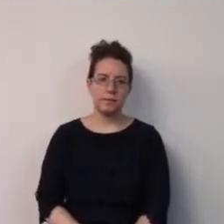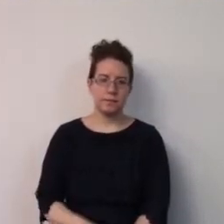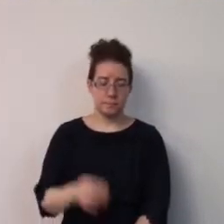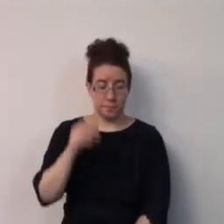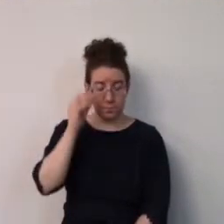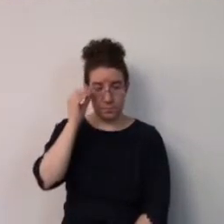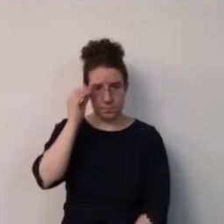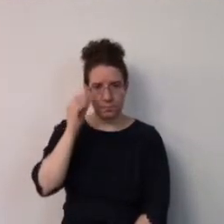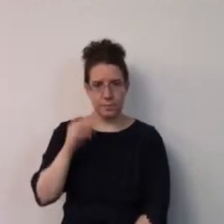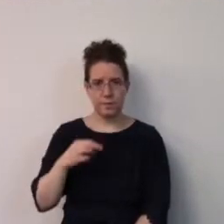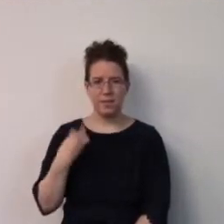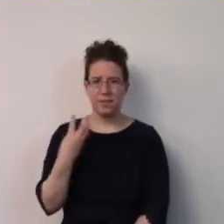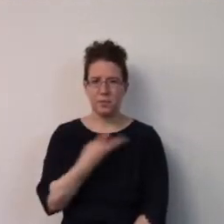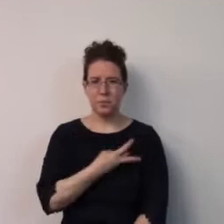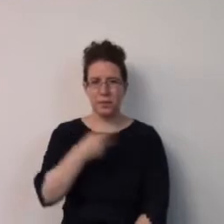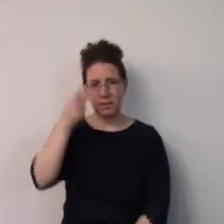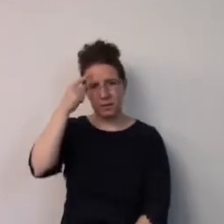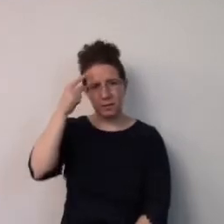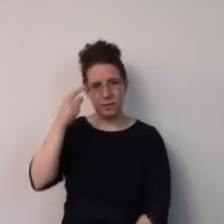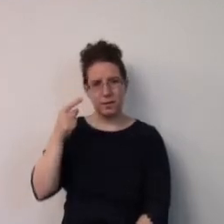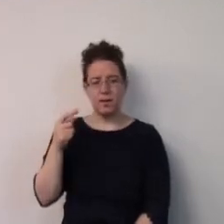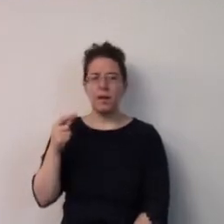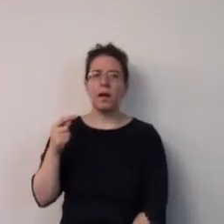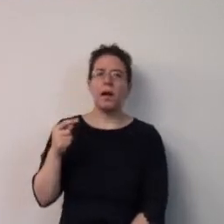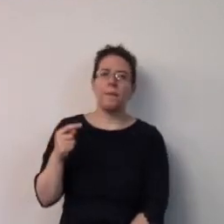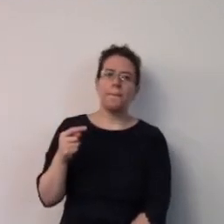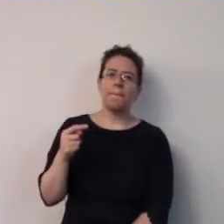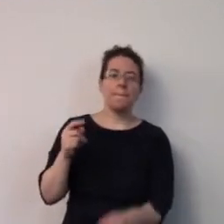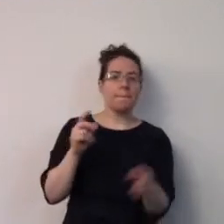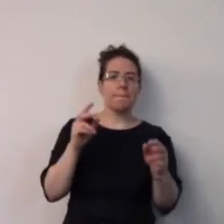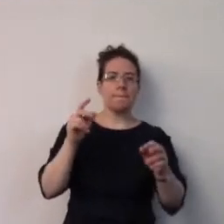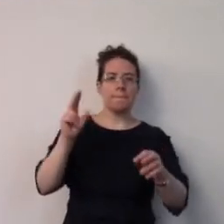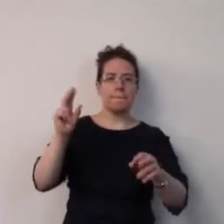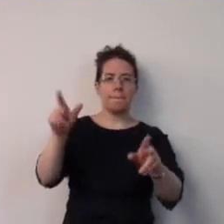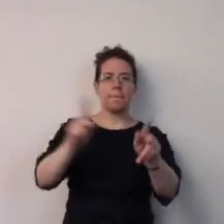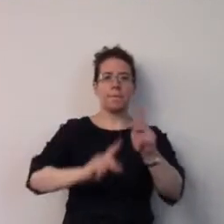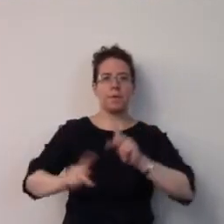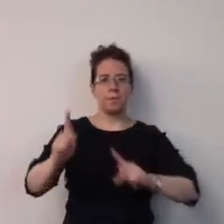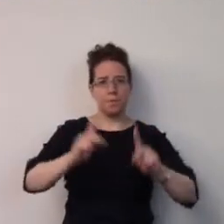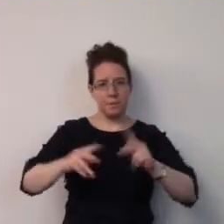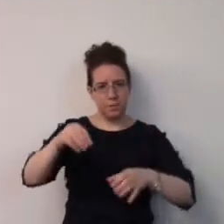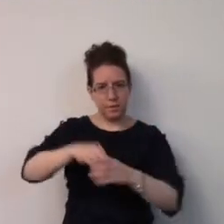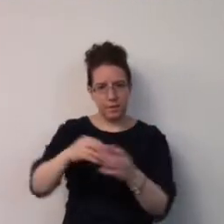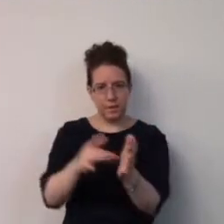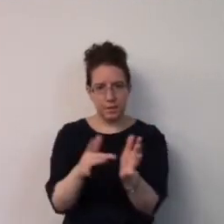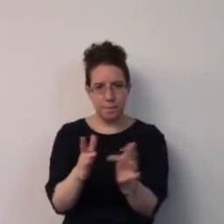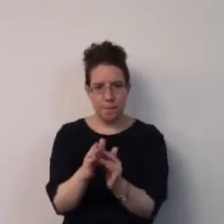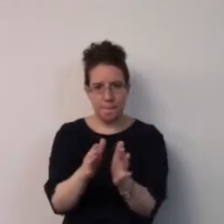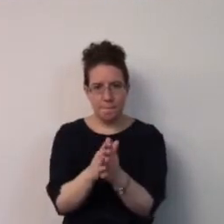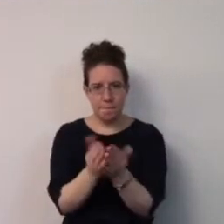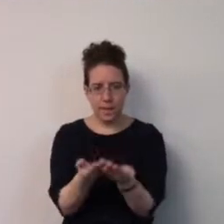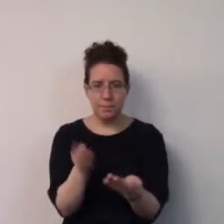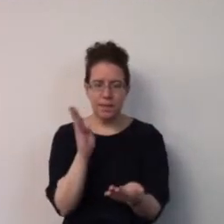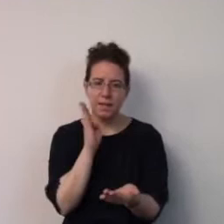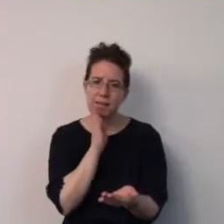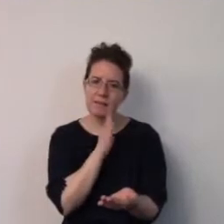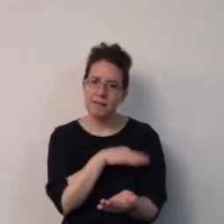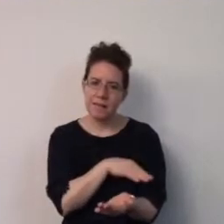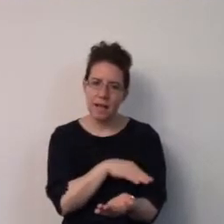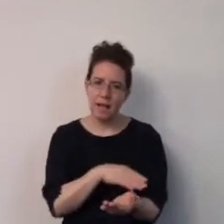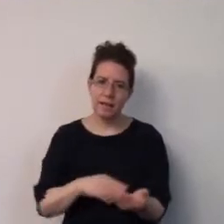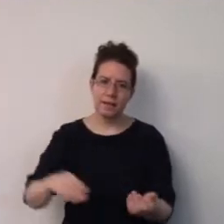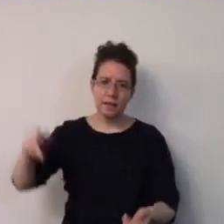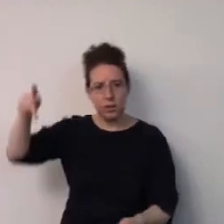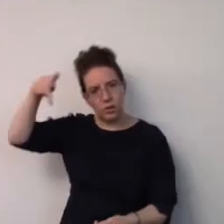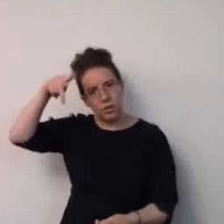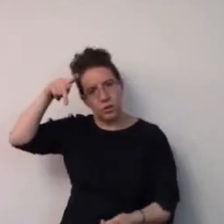God. Uh-huh. Lord, help us. Uh-huh. And there are others who didn't guard their words and their actions. Think